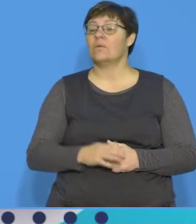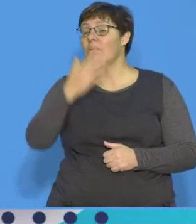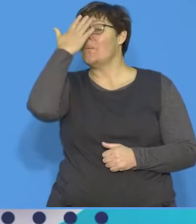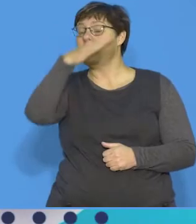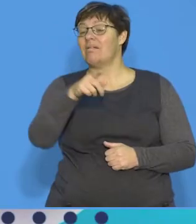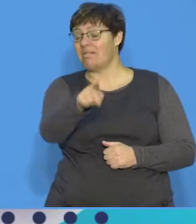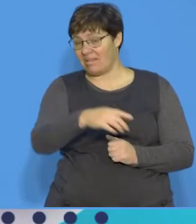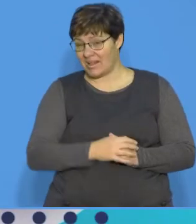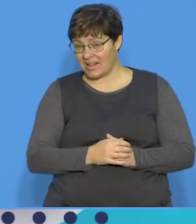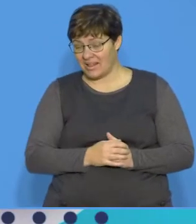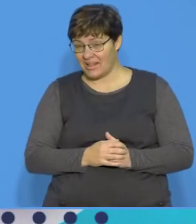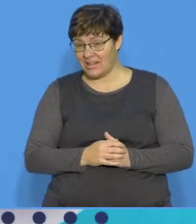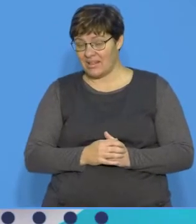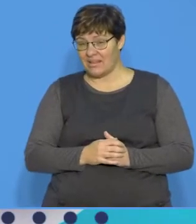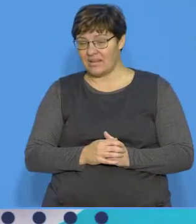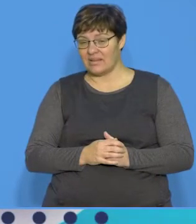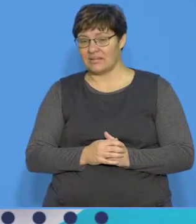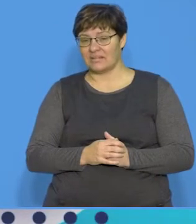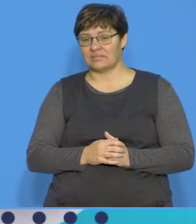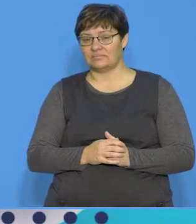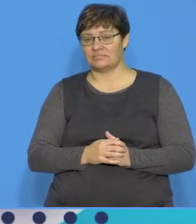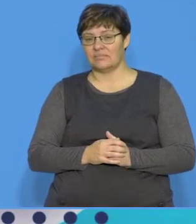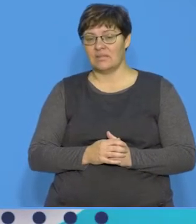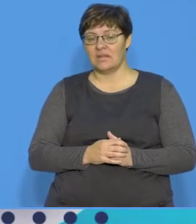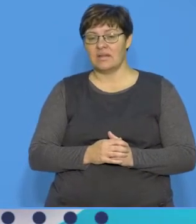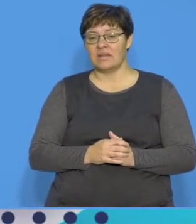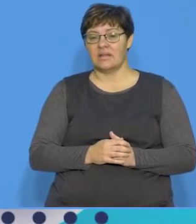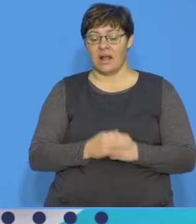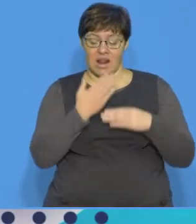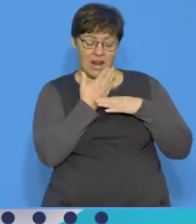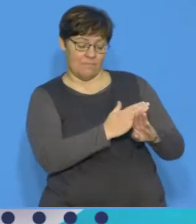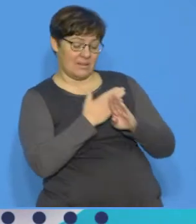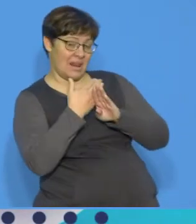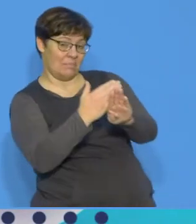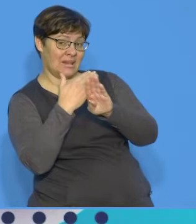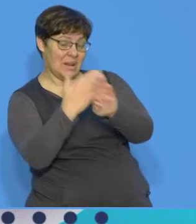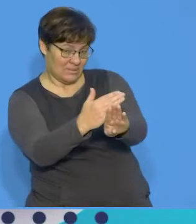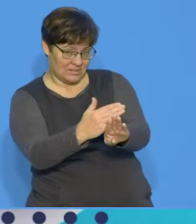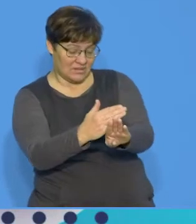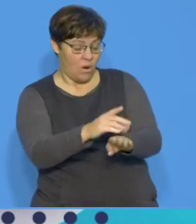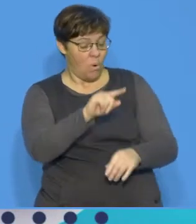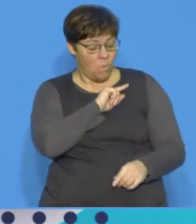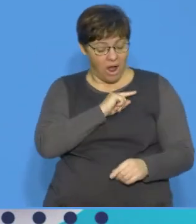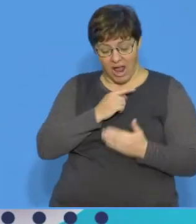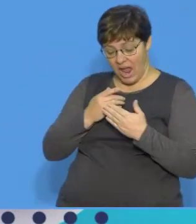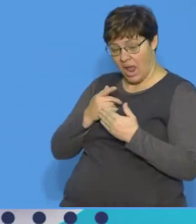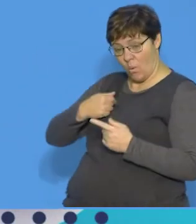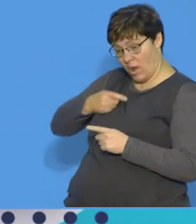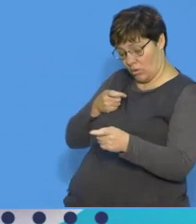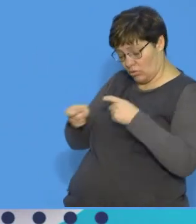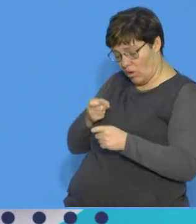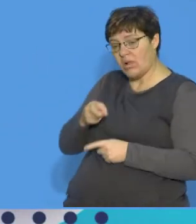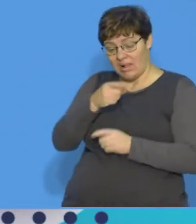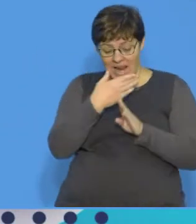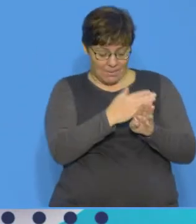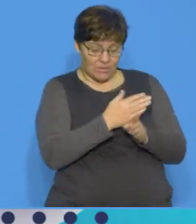we are going to take away limiting factors if we control the environment to provide us with food, if